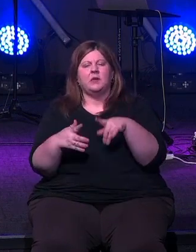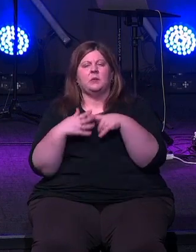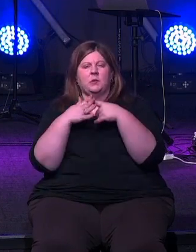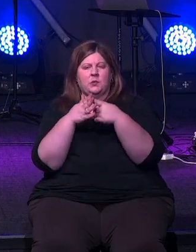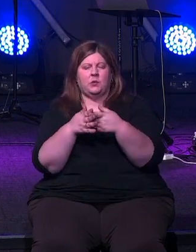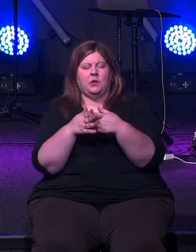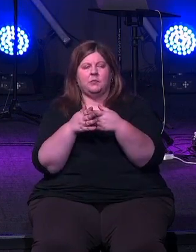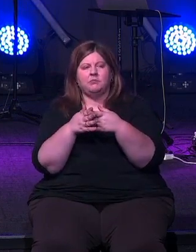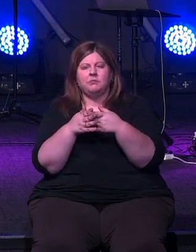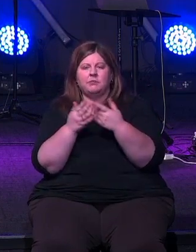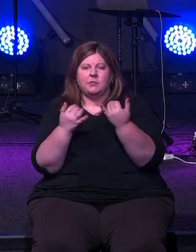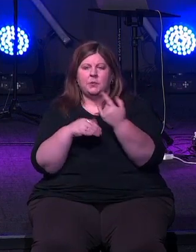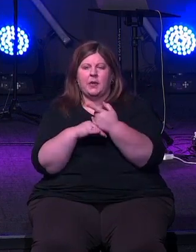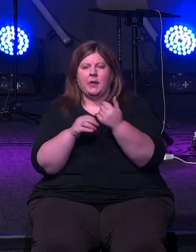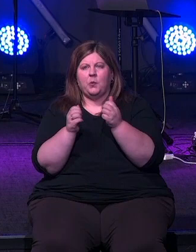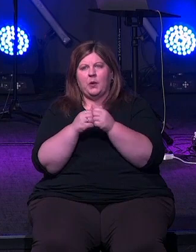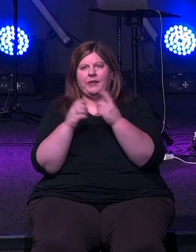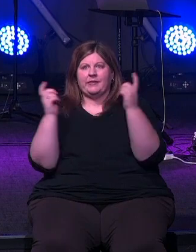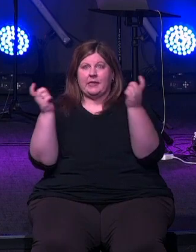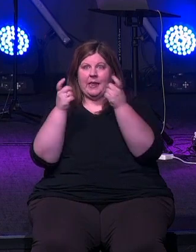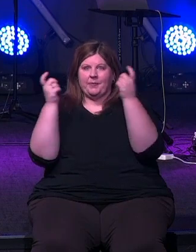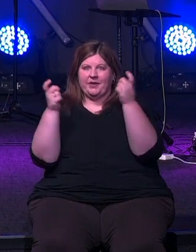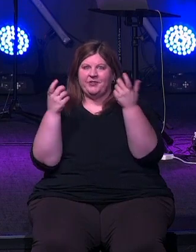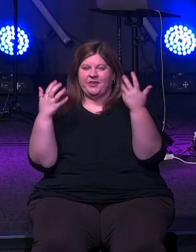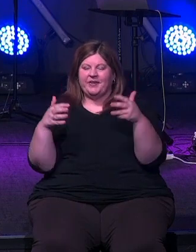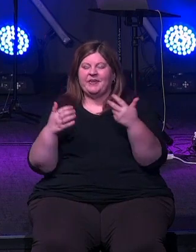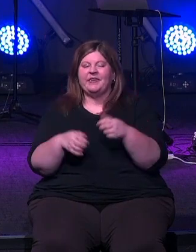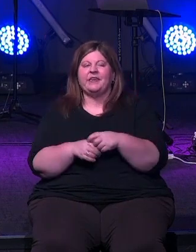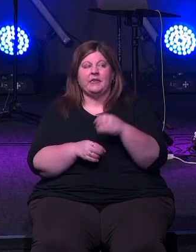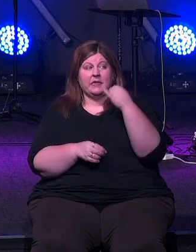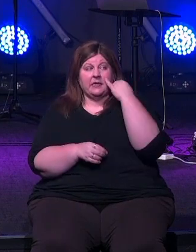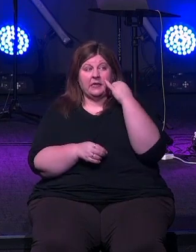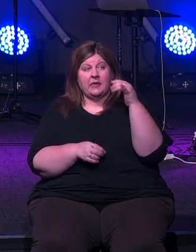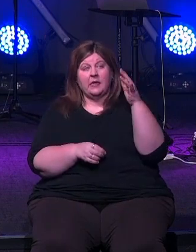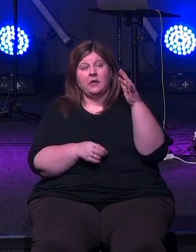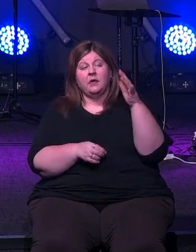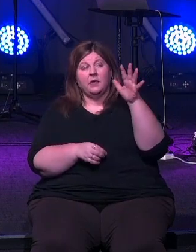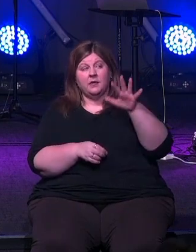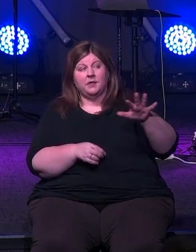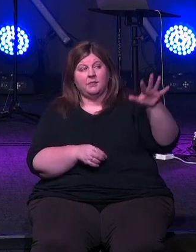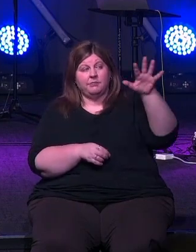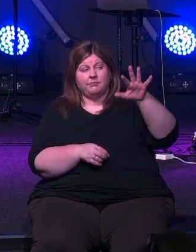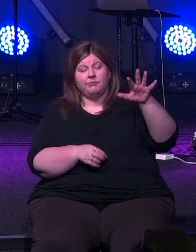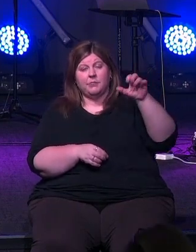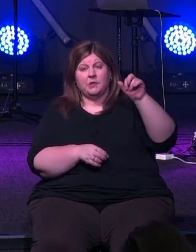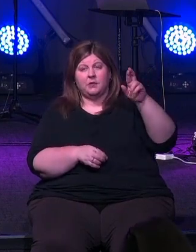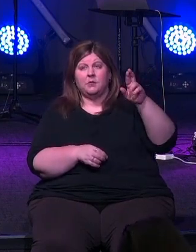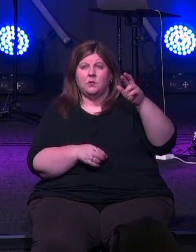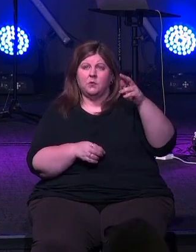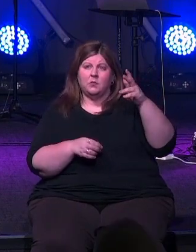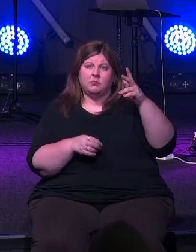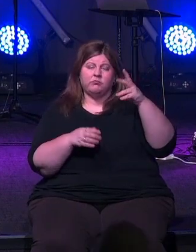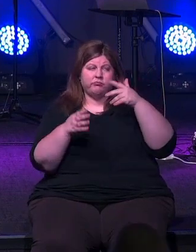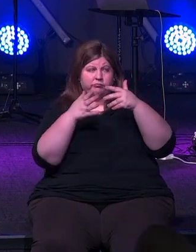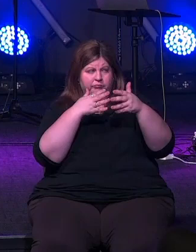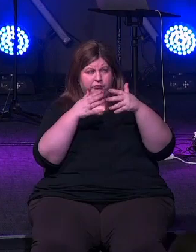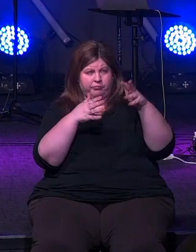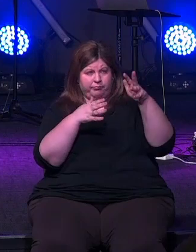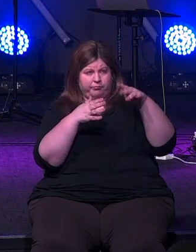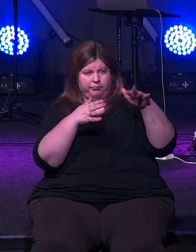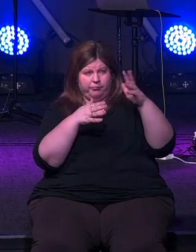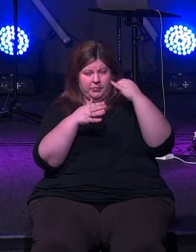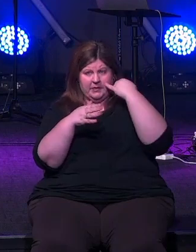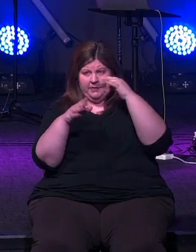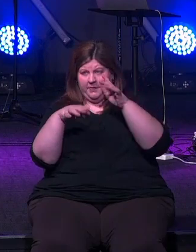off this service with some celebration. So if you're in the worship center or if you're here in person, come on into the worship center. And if